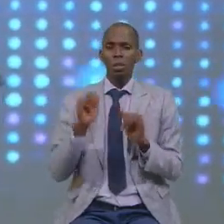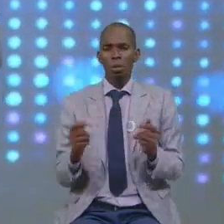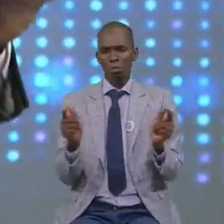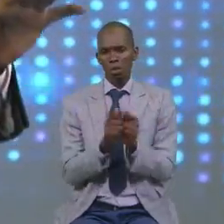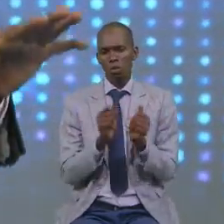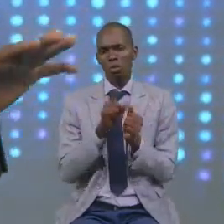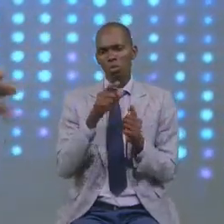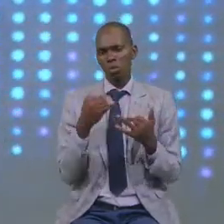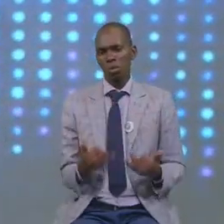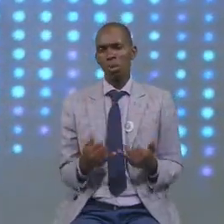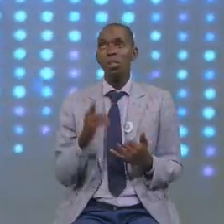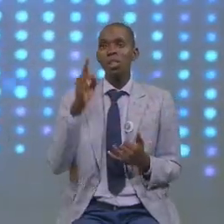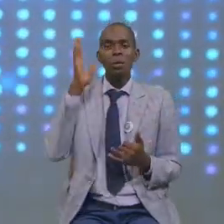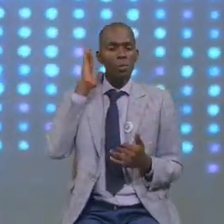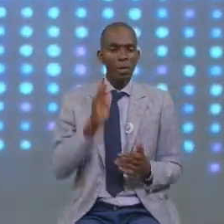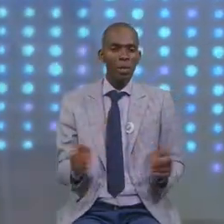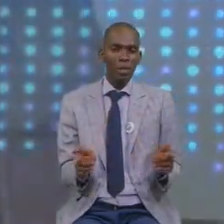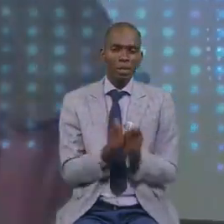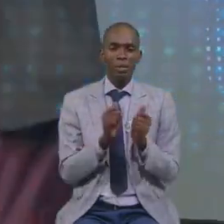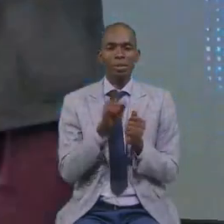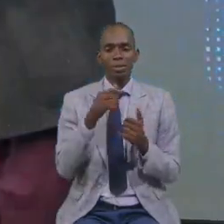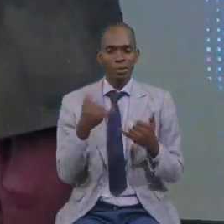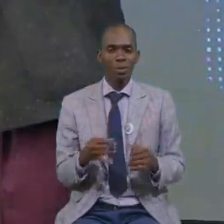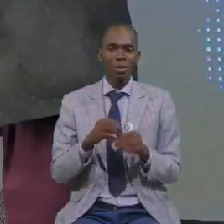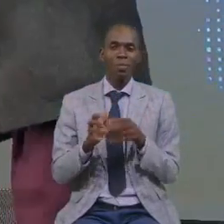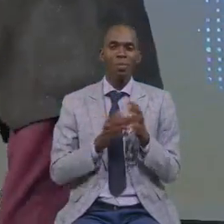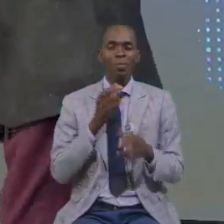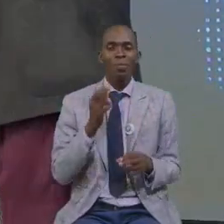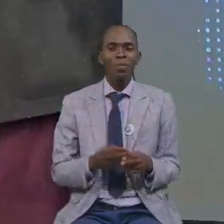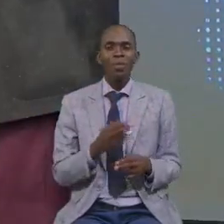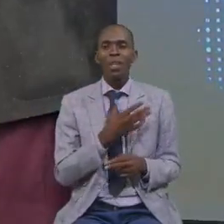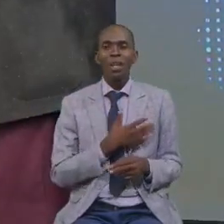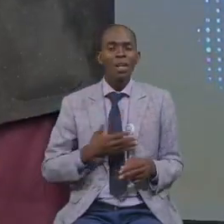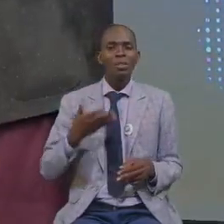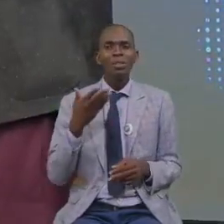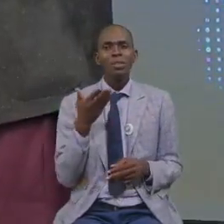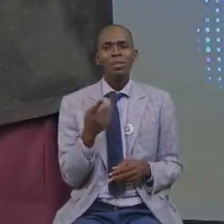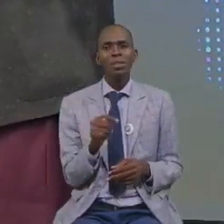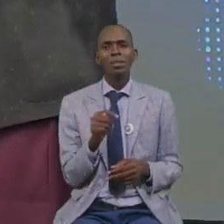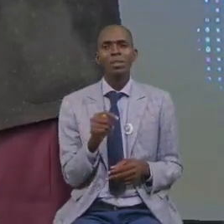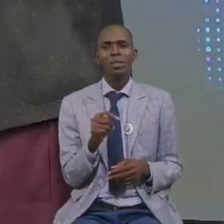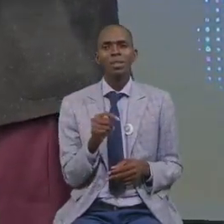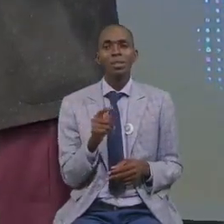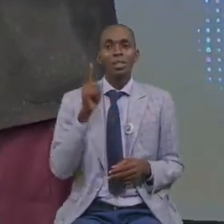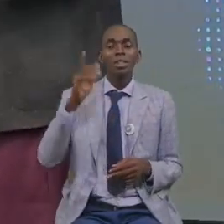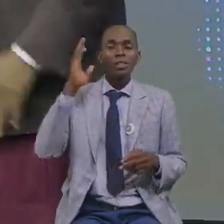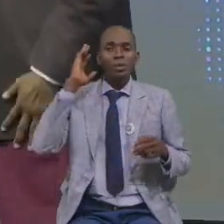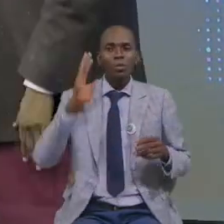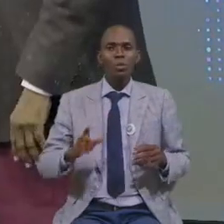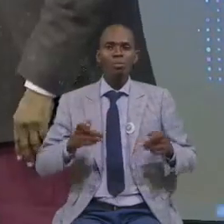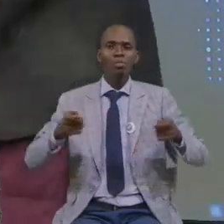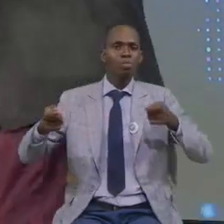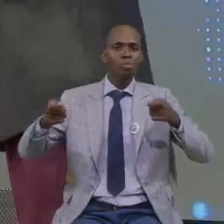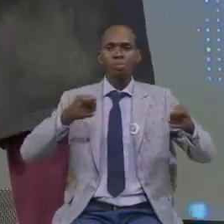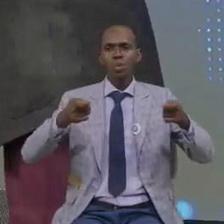He will come to you now. And there is, he will reign over the